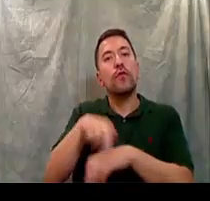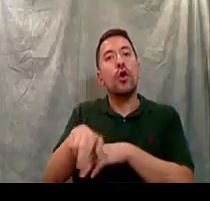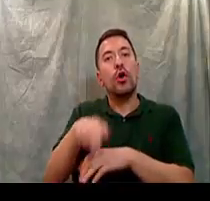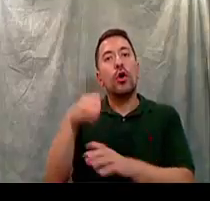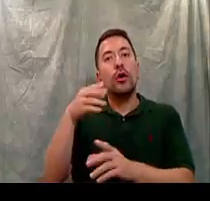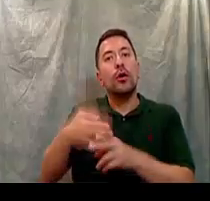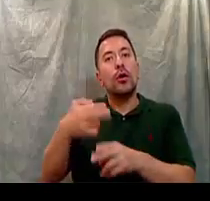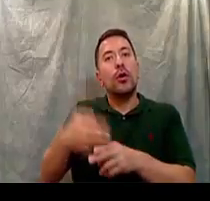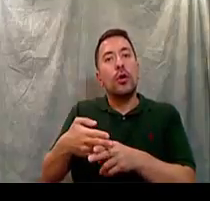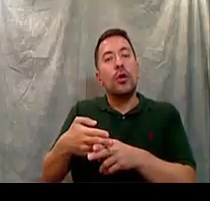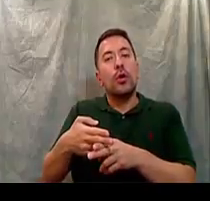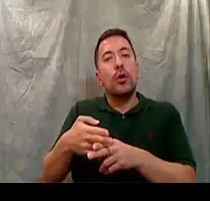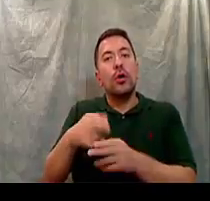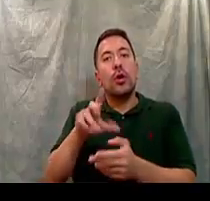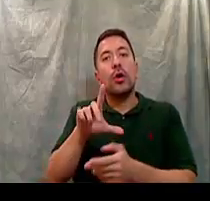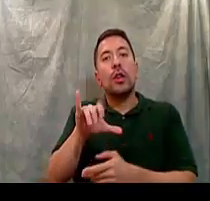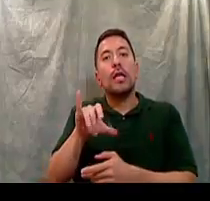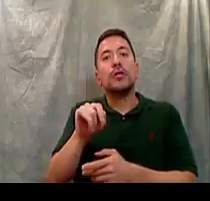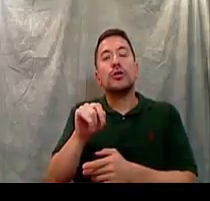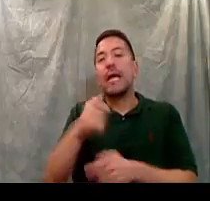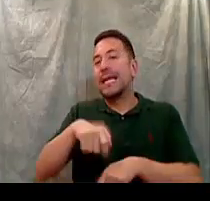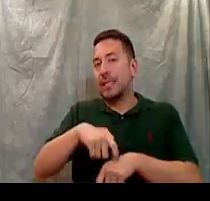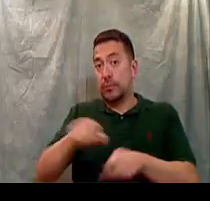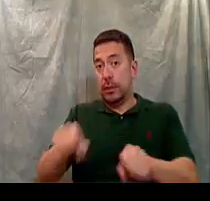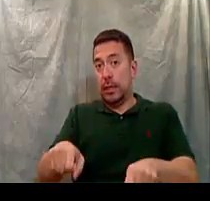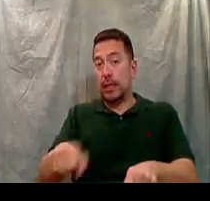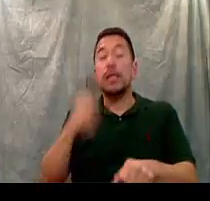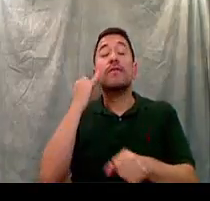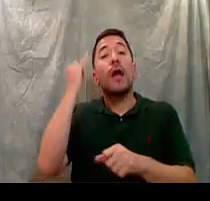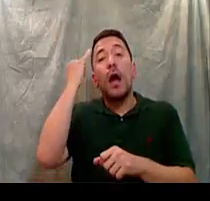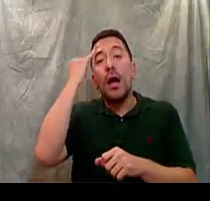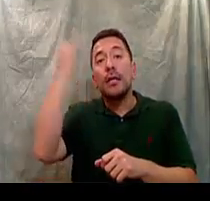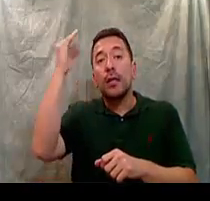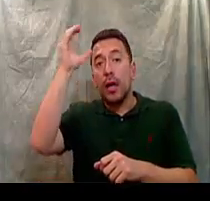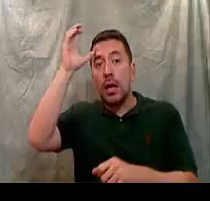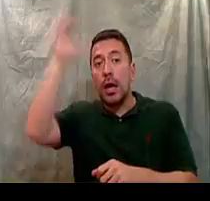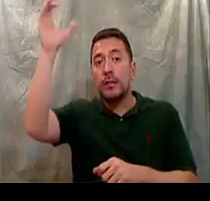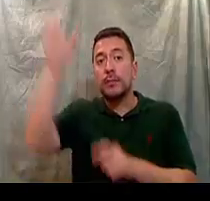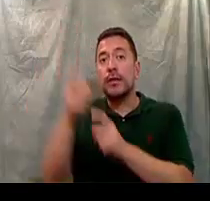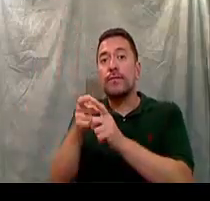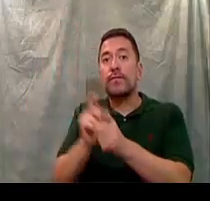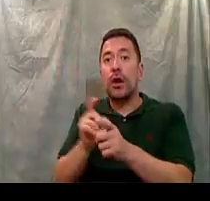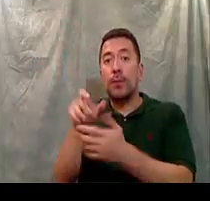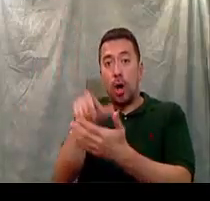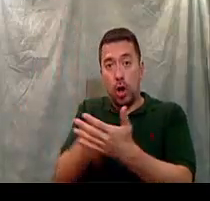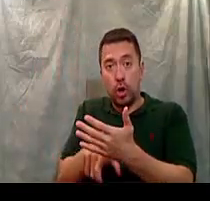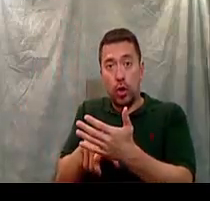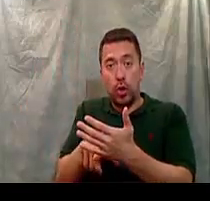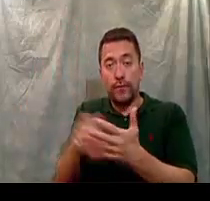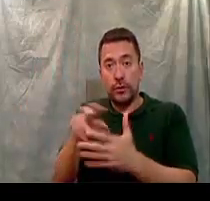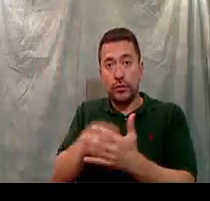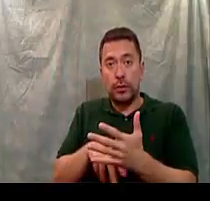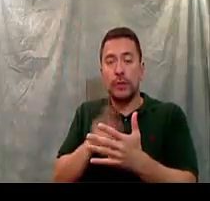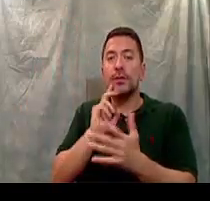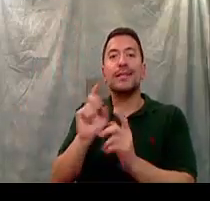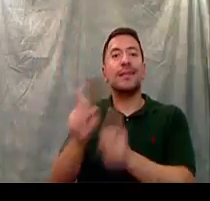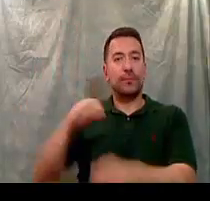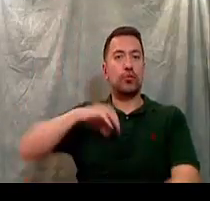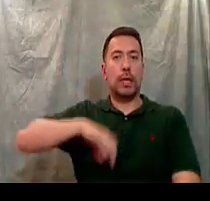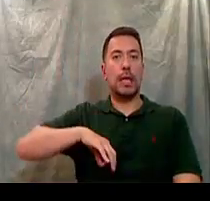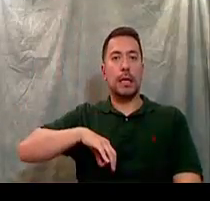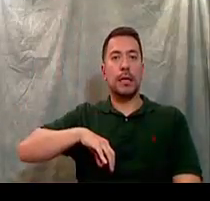literature wherever you can. If the idea or concept is from an article that you read, you want to give that author